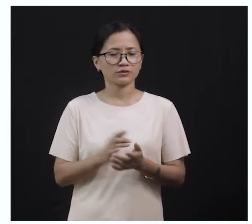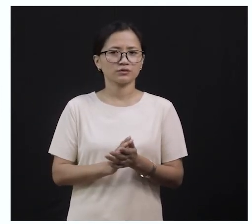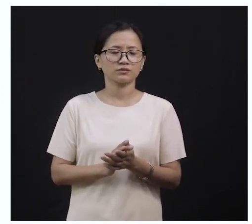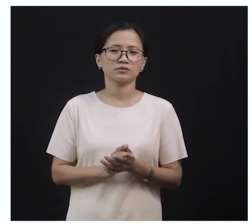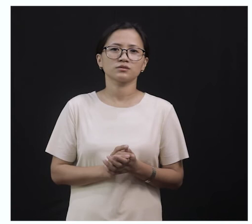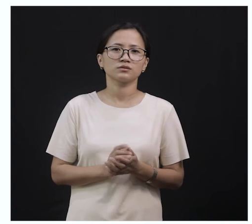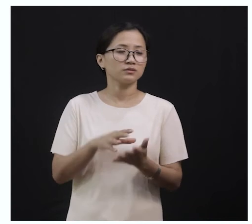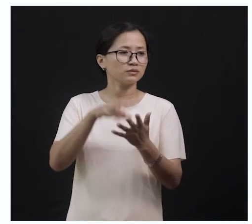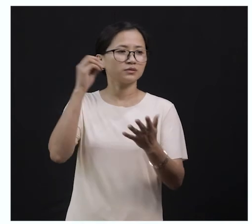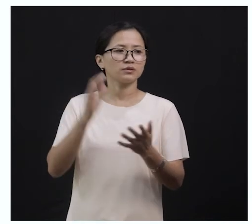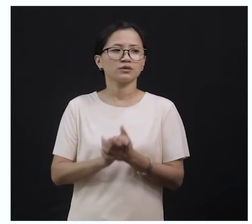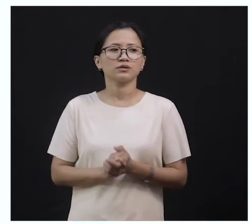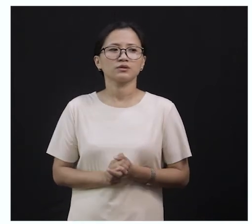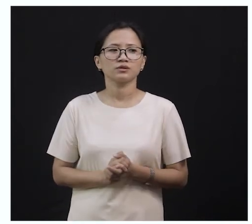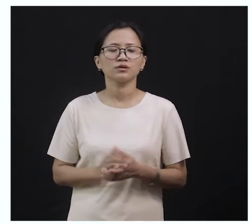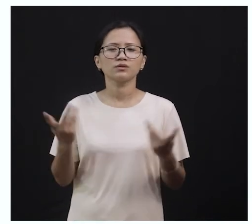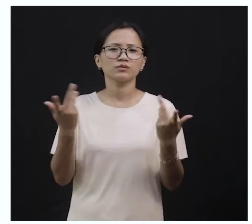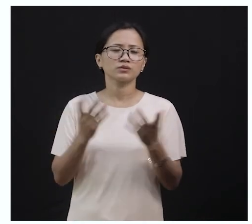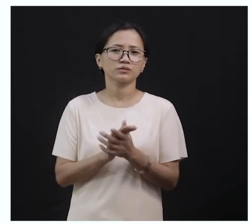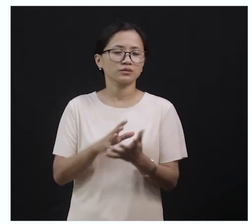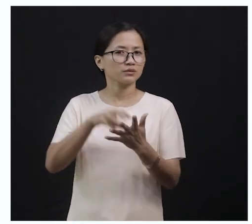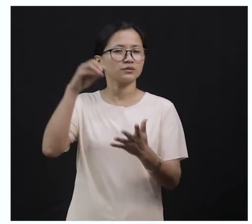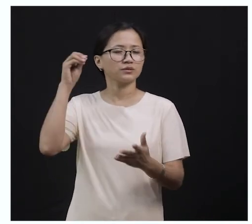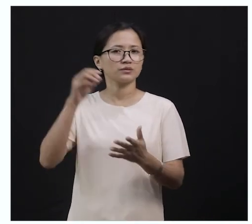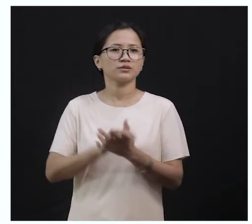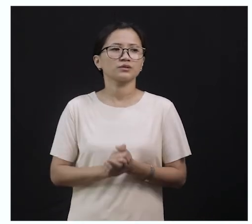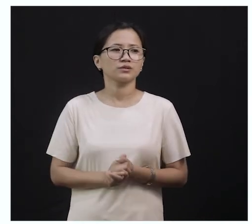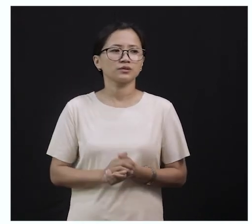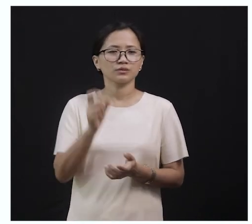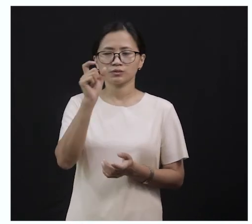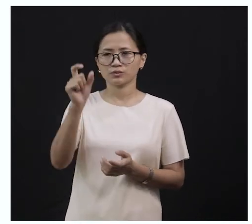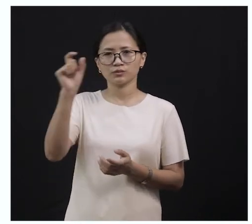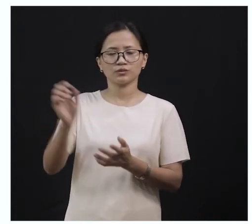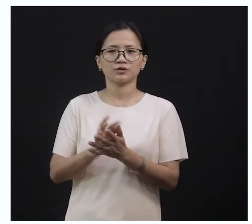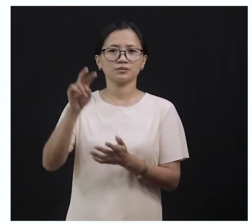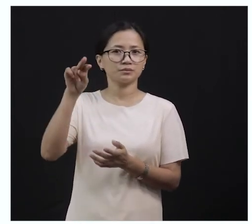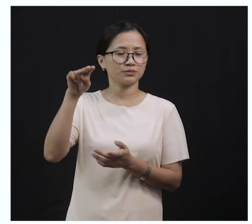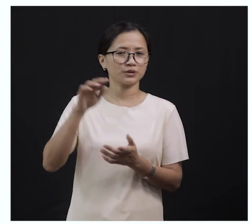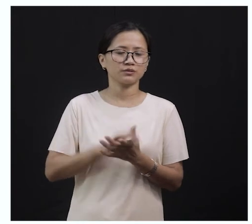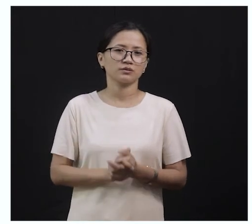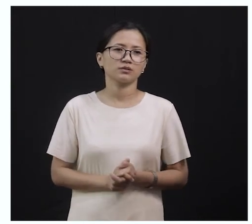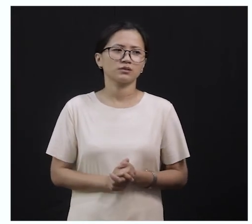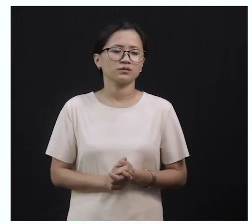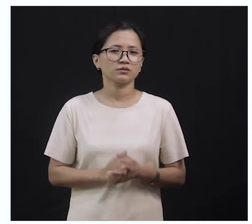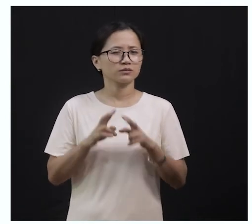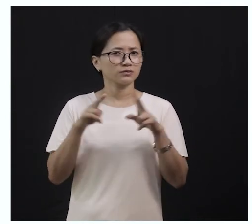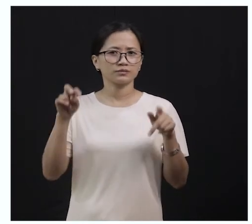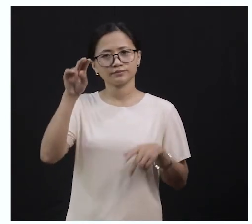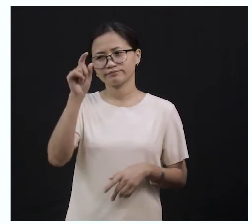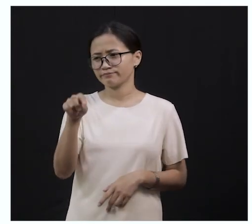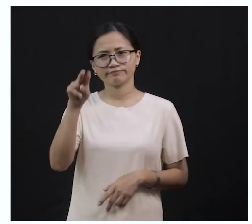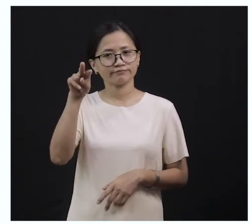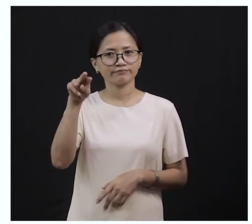have learned today. So what did we learn today? We have learned word meaning, right? We have learned different meanings